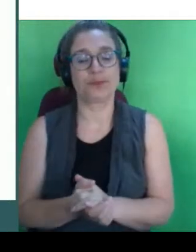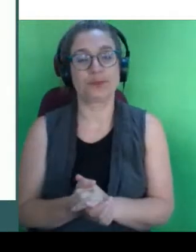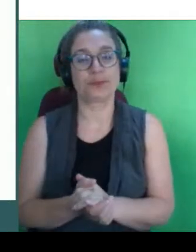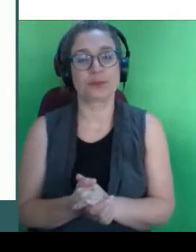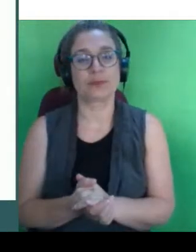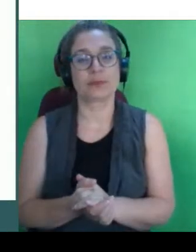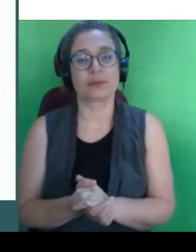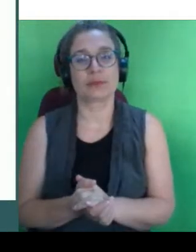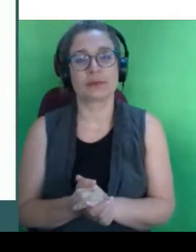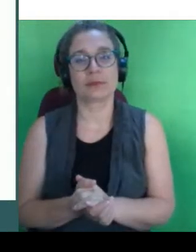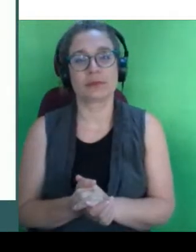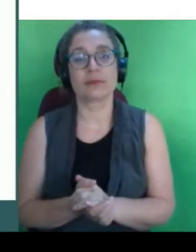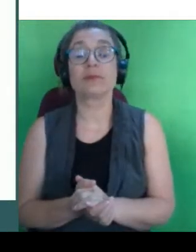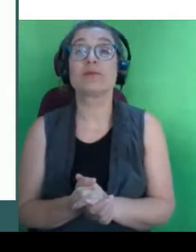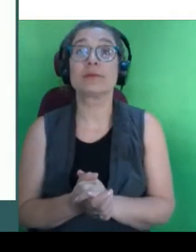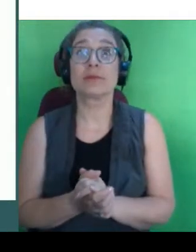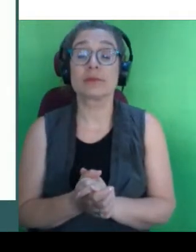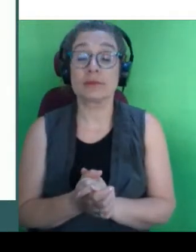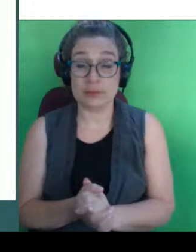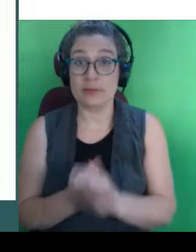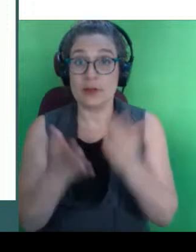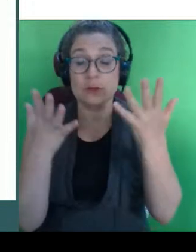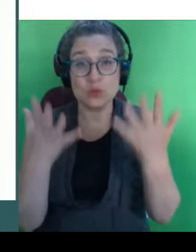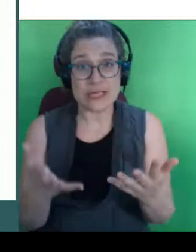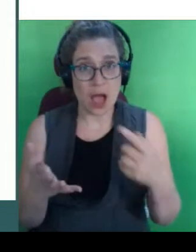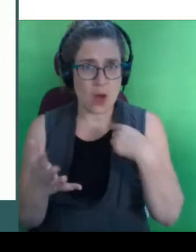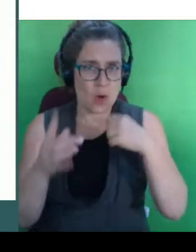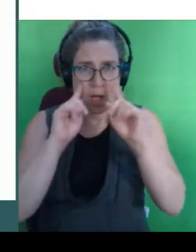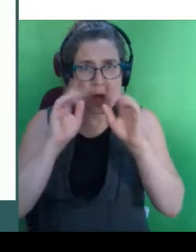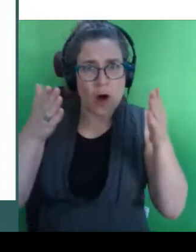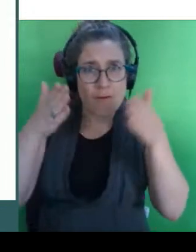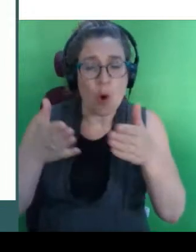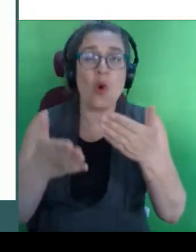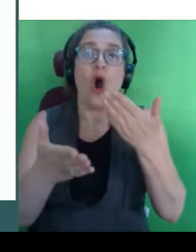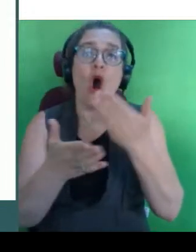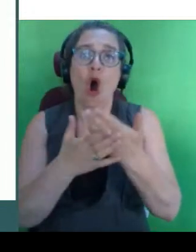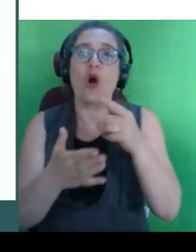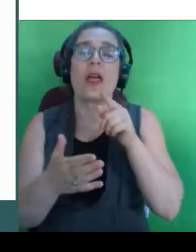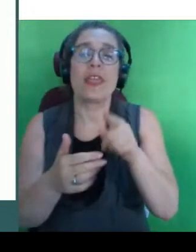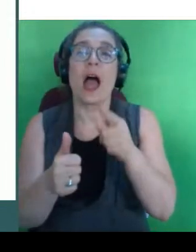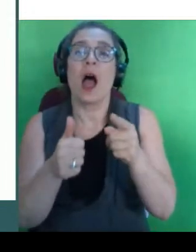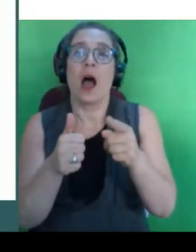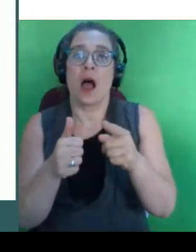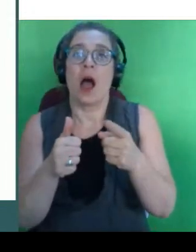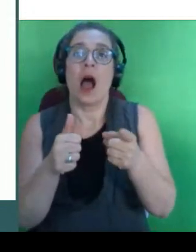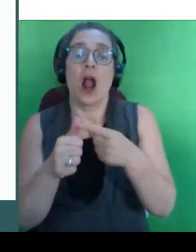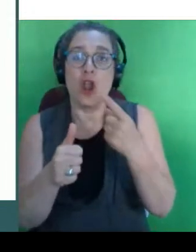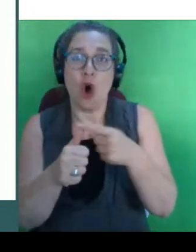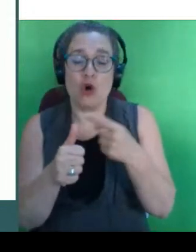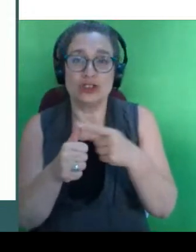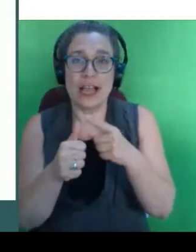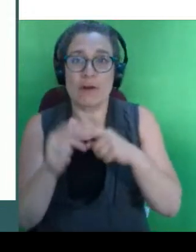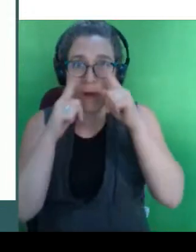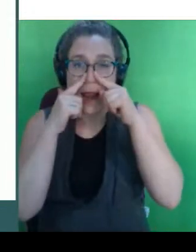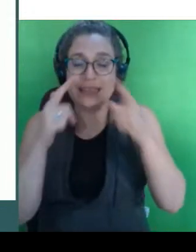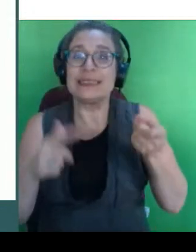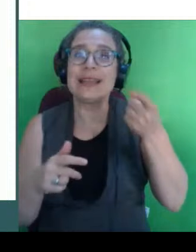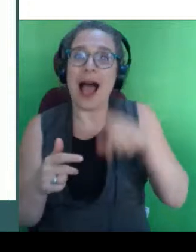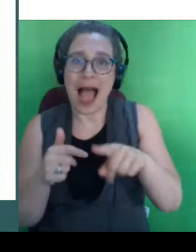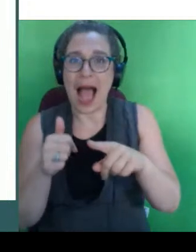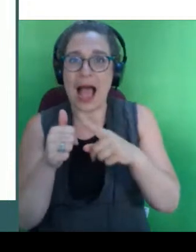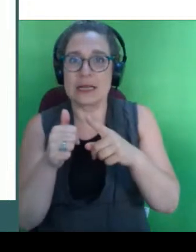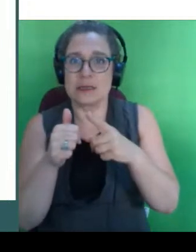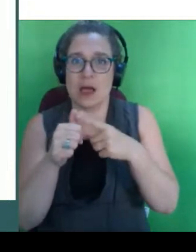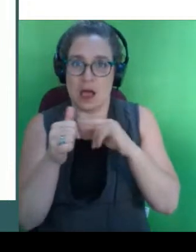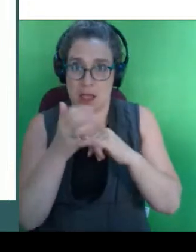So today's focus will focus on allergic rhinitis and asthma. Each session is roughly about 45 minutes long,